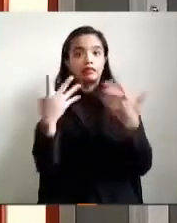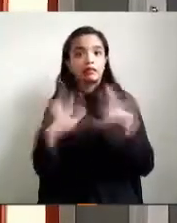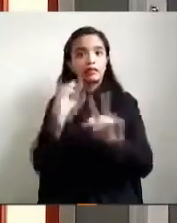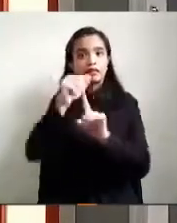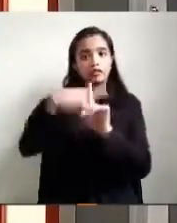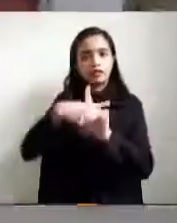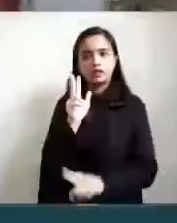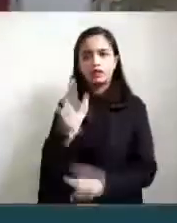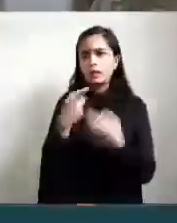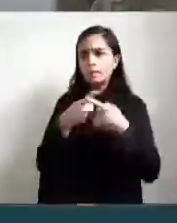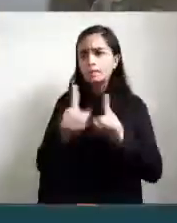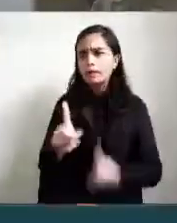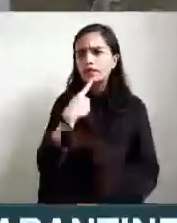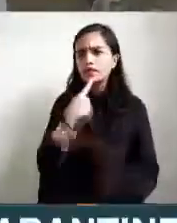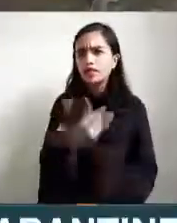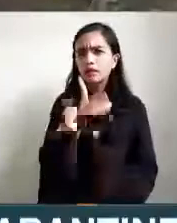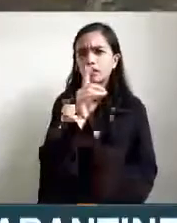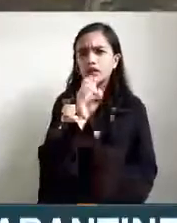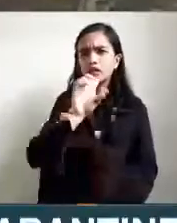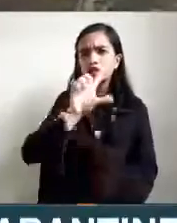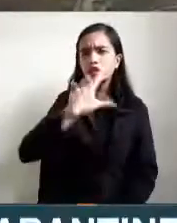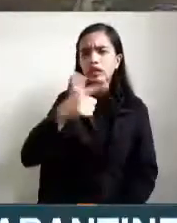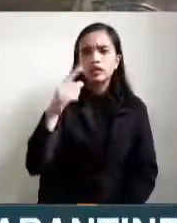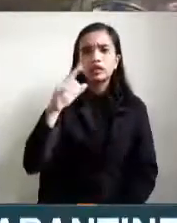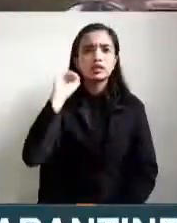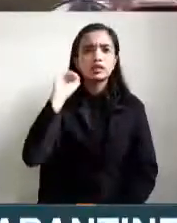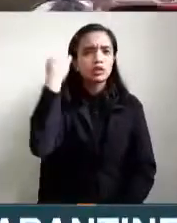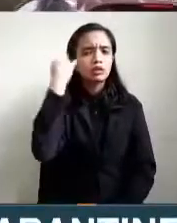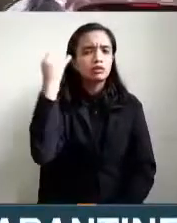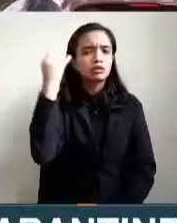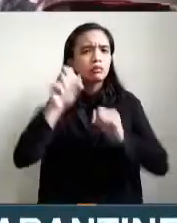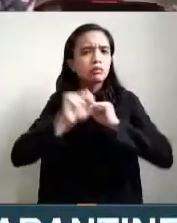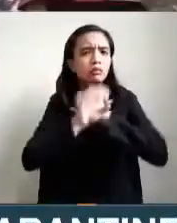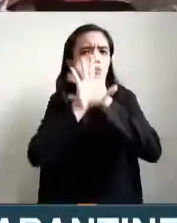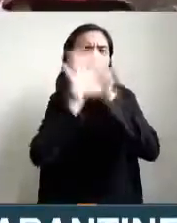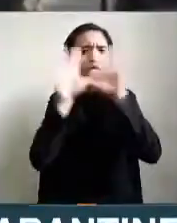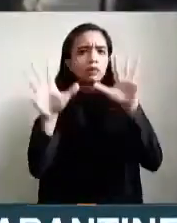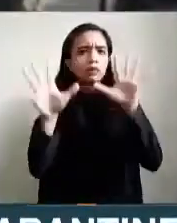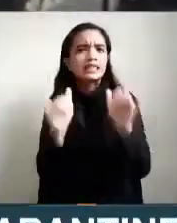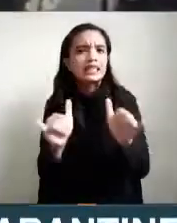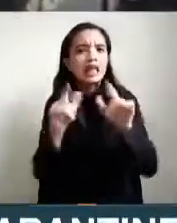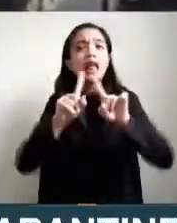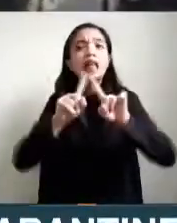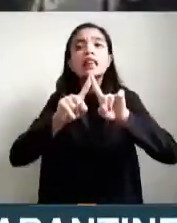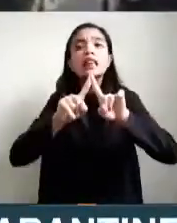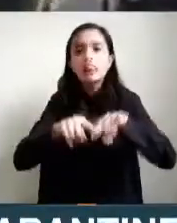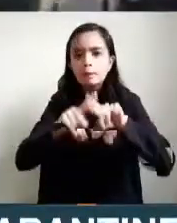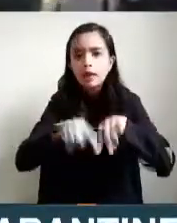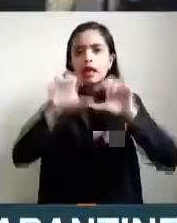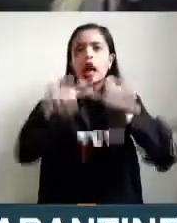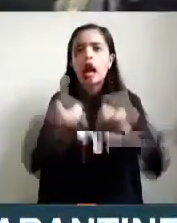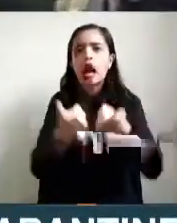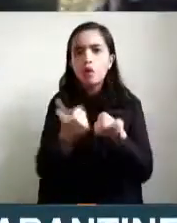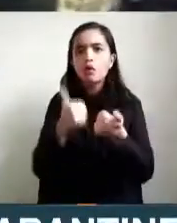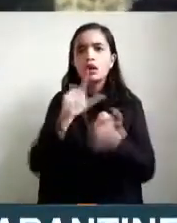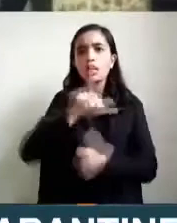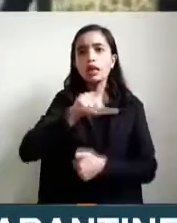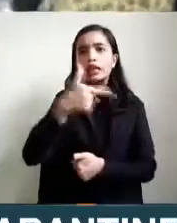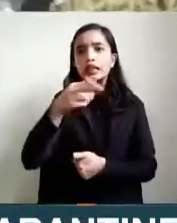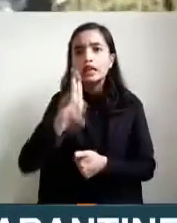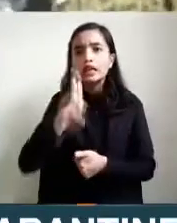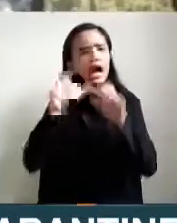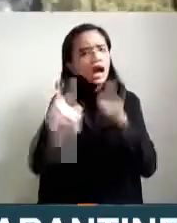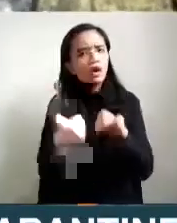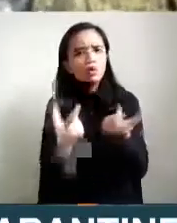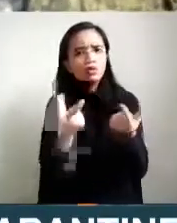Local Government Undersecretary Jonathan Malaya clarifies that it will still depend on how the local government units will perform in the